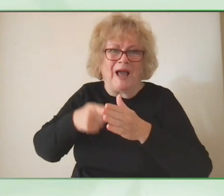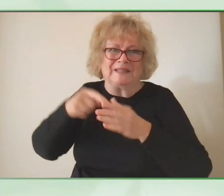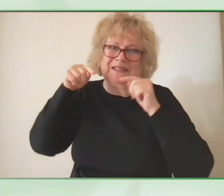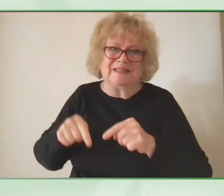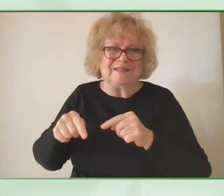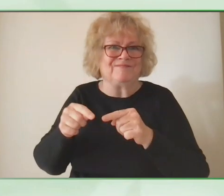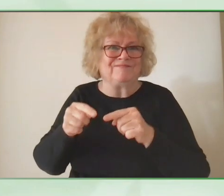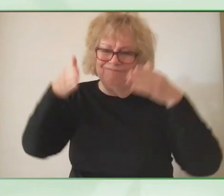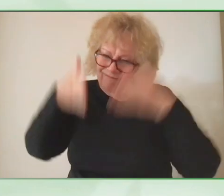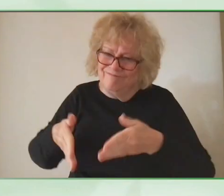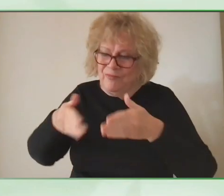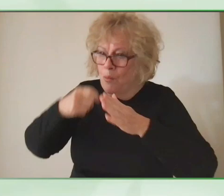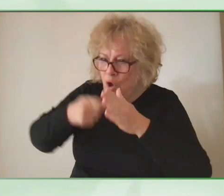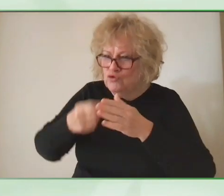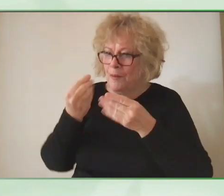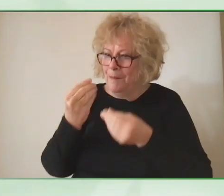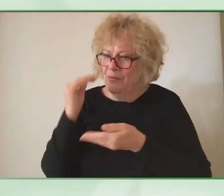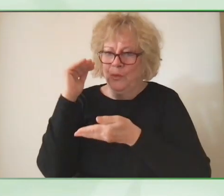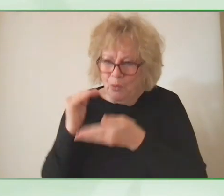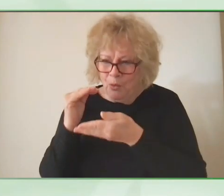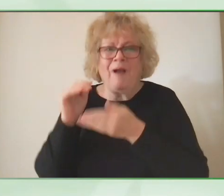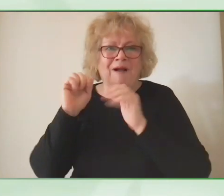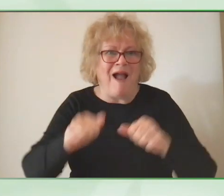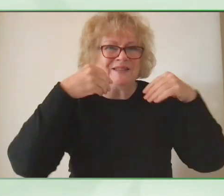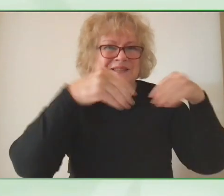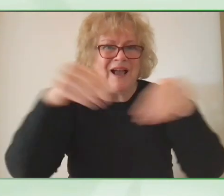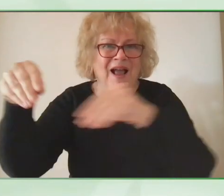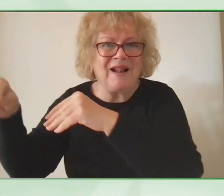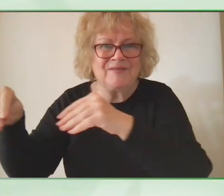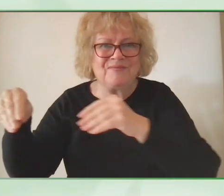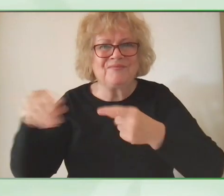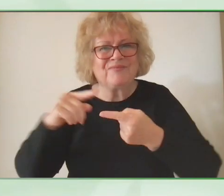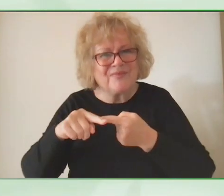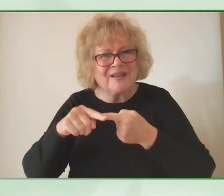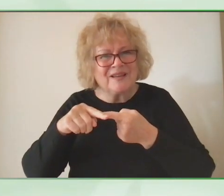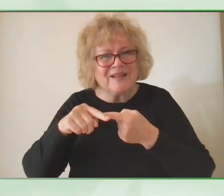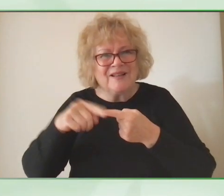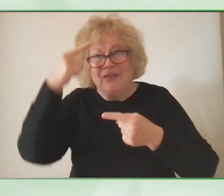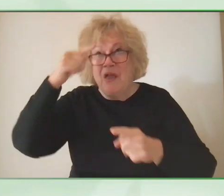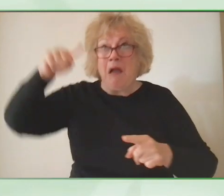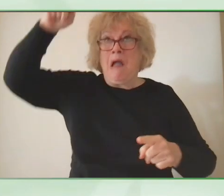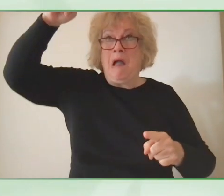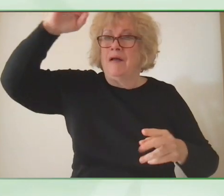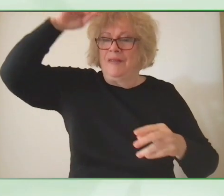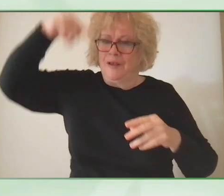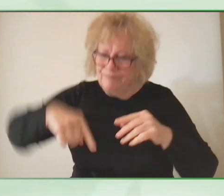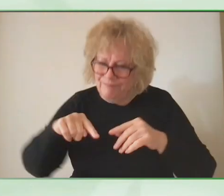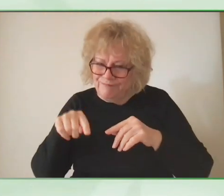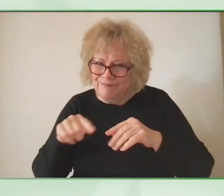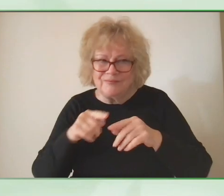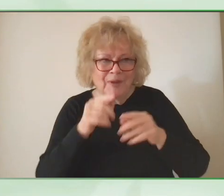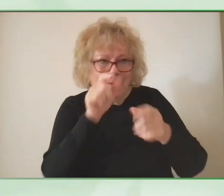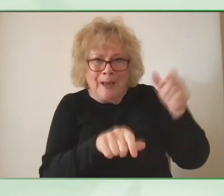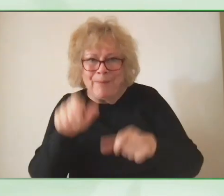Thank you. I think you've heard from our panel about all their strategies, and you, I'm sure, have lots of questions. So we're going to open up